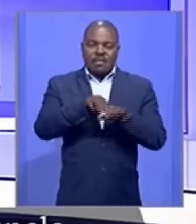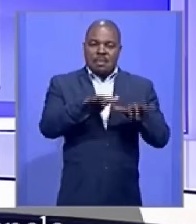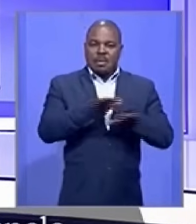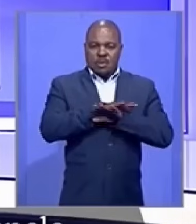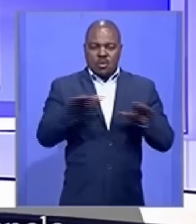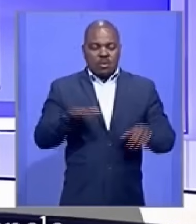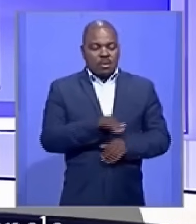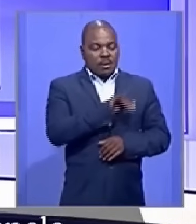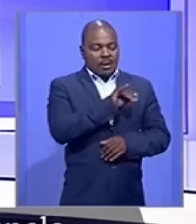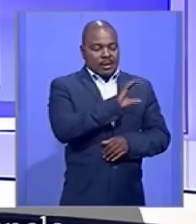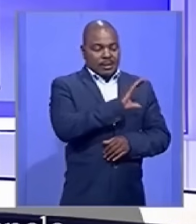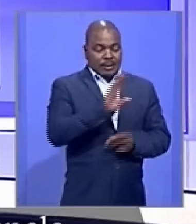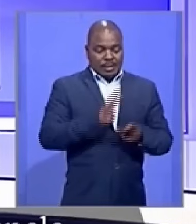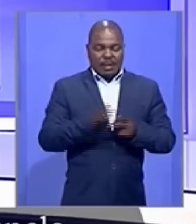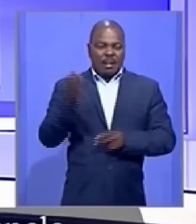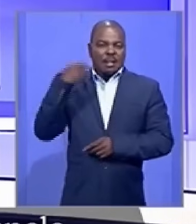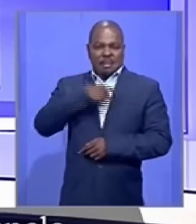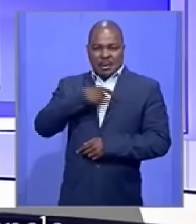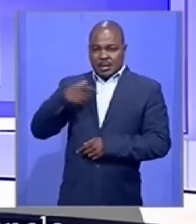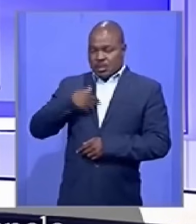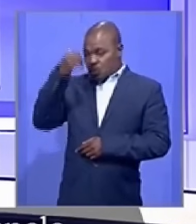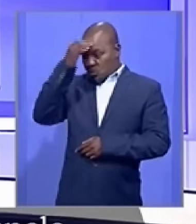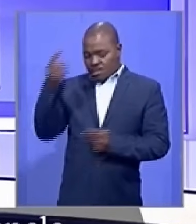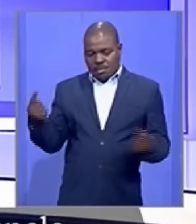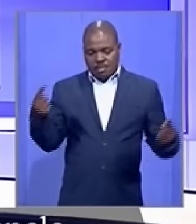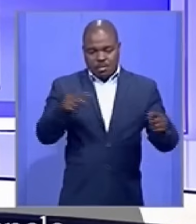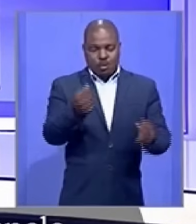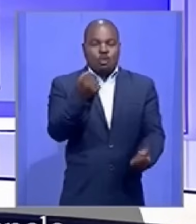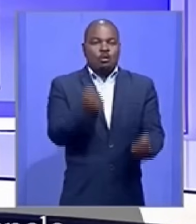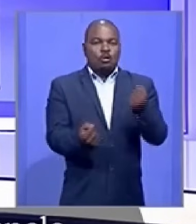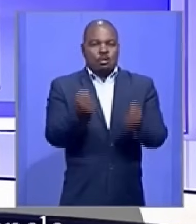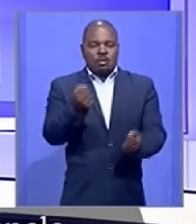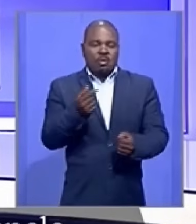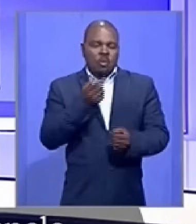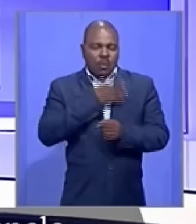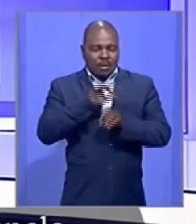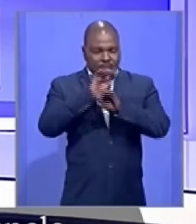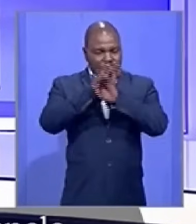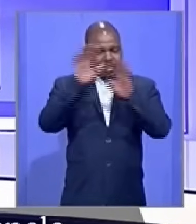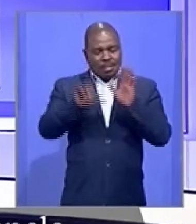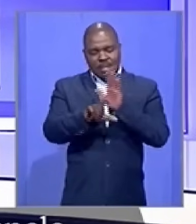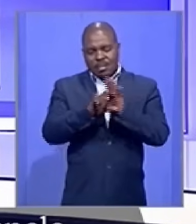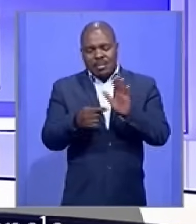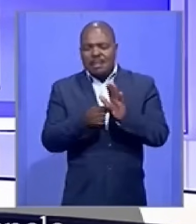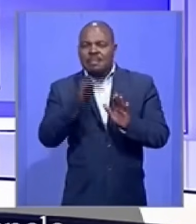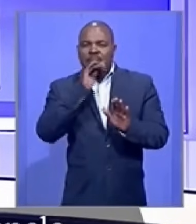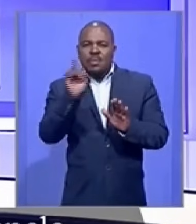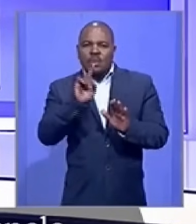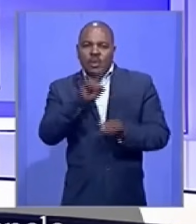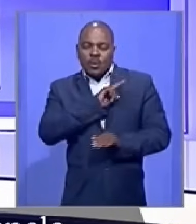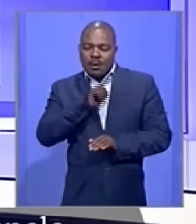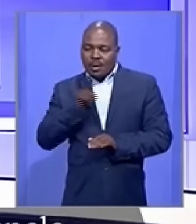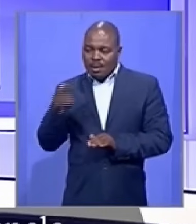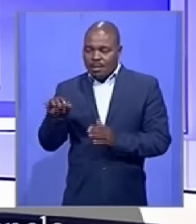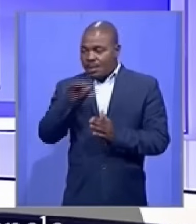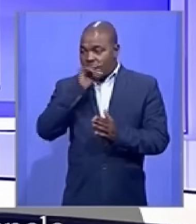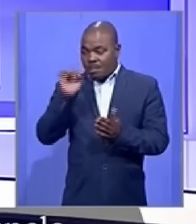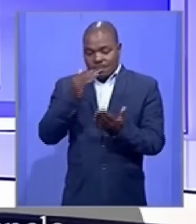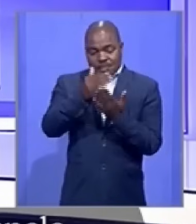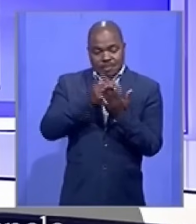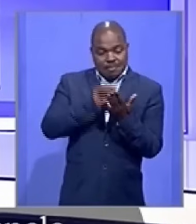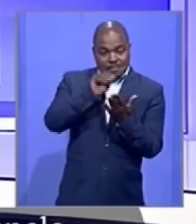wa mehleng Jacob Zuma ba ile ba ngangisana lekgotleng la dikgetho mabapi le tlhaloso e nepahetseng ya karolo e ntseng hore Zuma e sebeng kgetheng